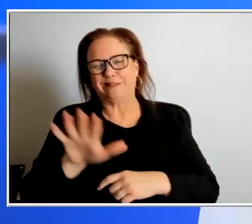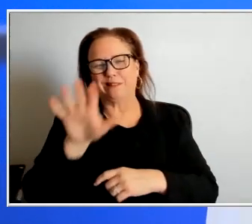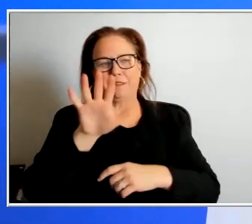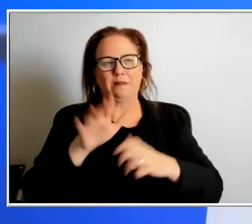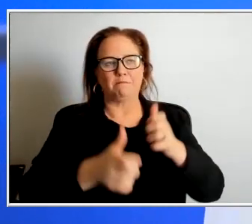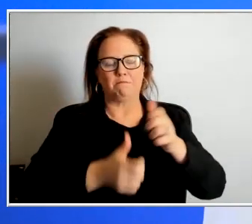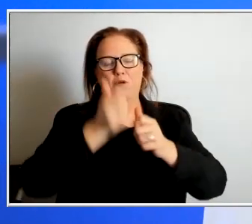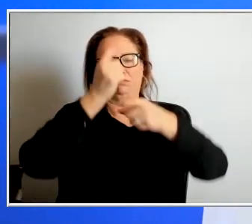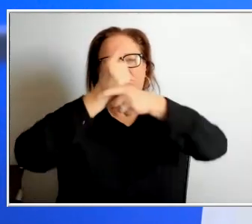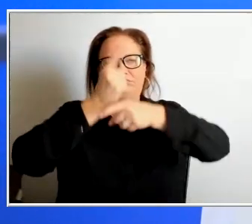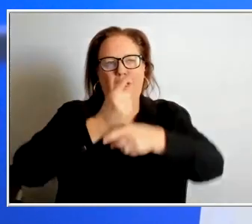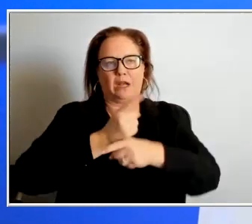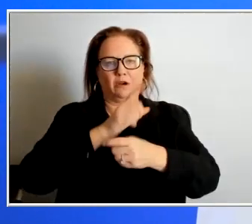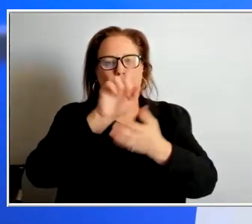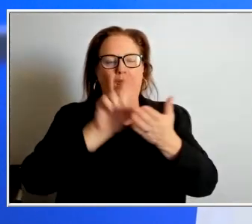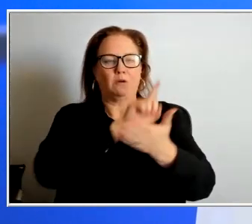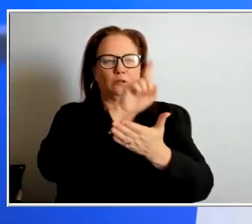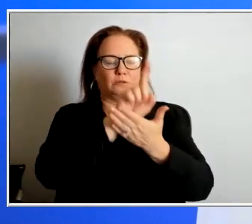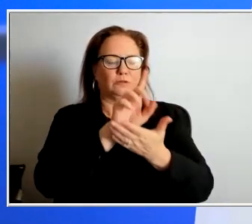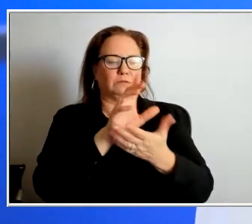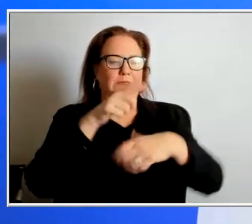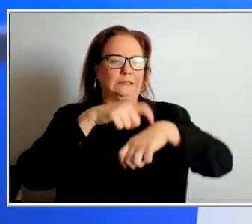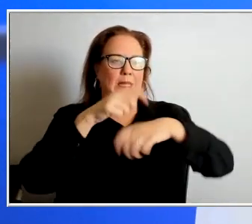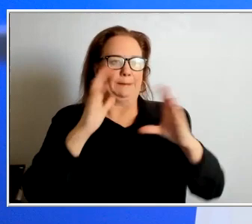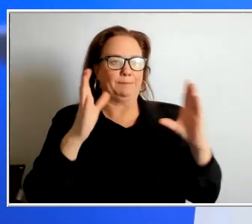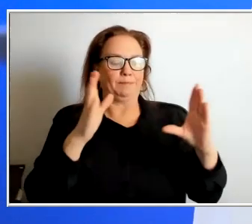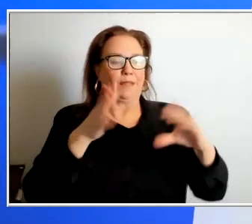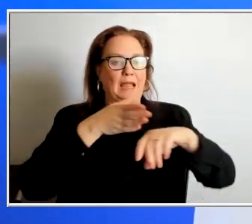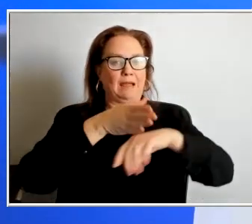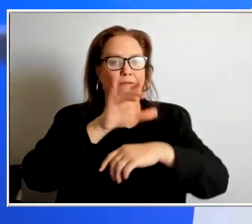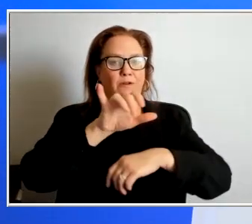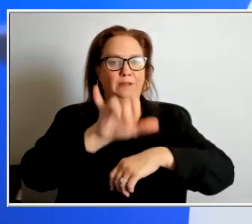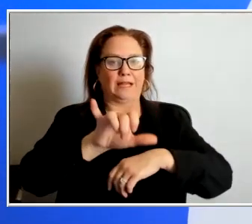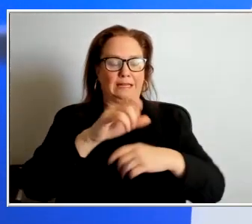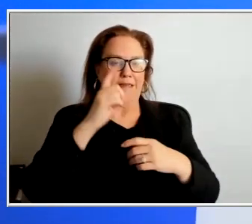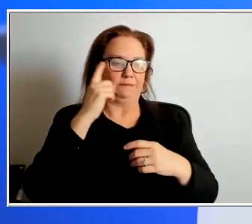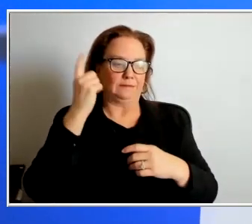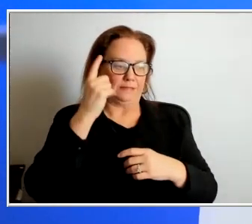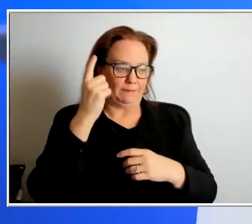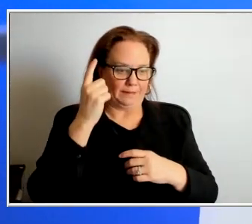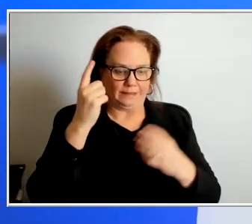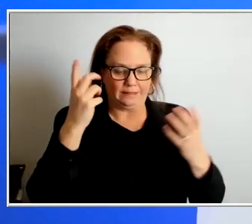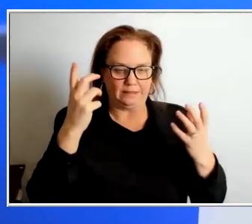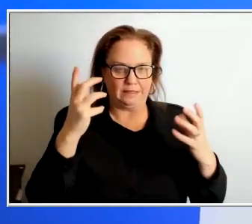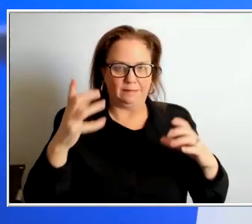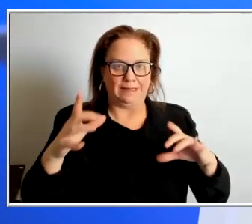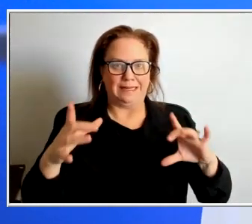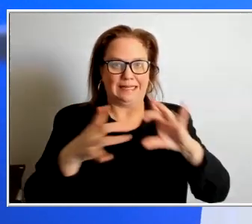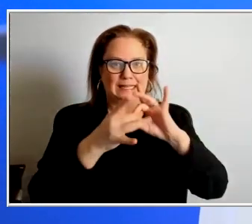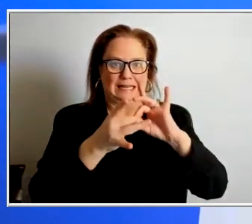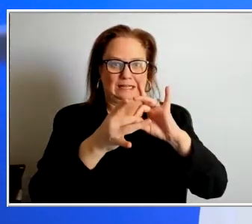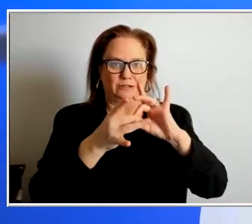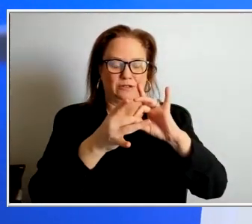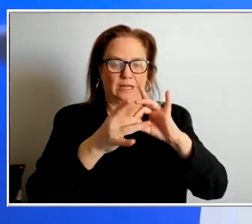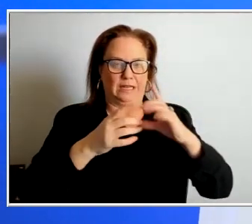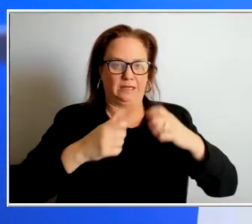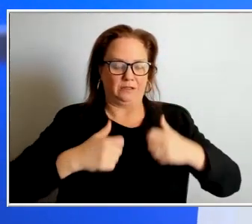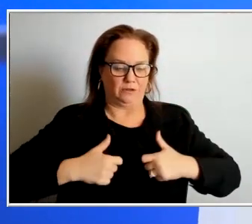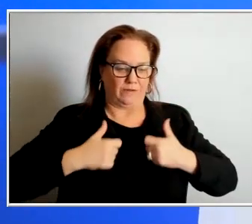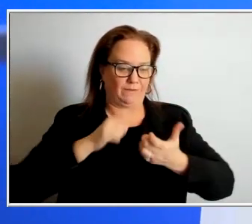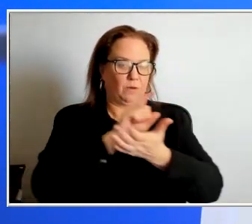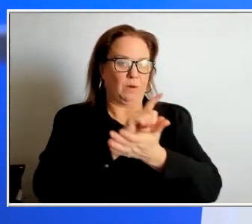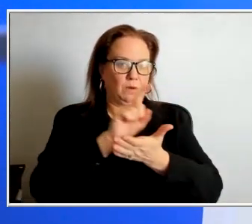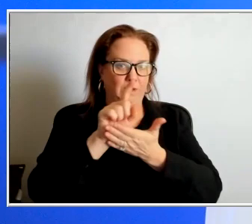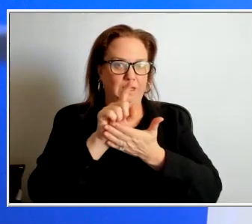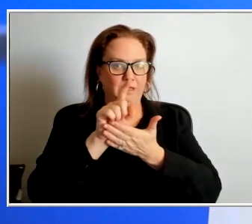acute and earliest window. After that, usually if something has been reattached and it's survived for a week or so,